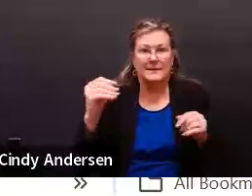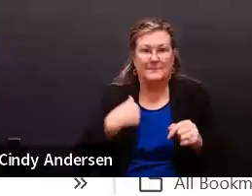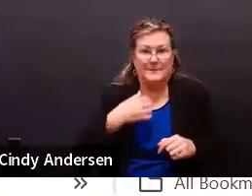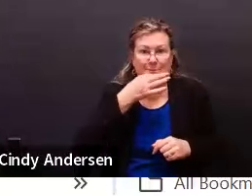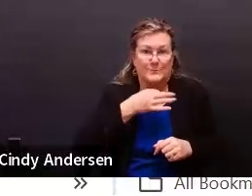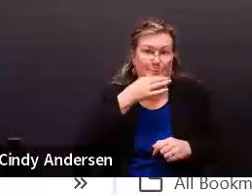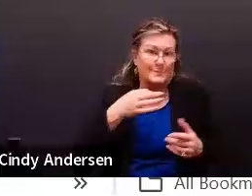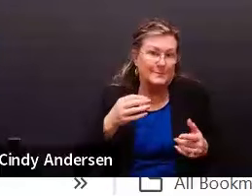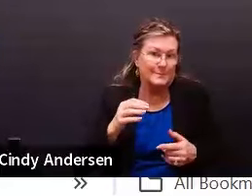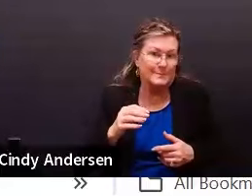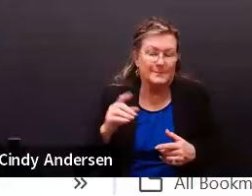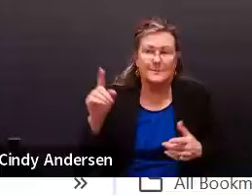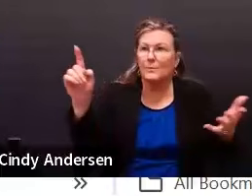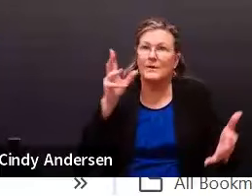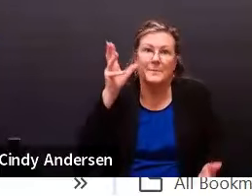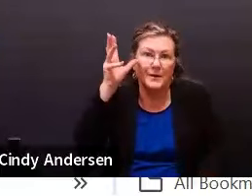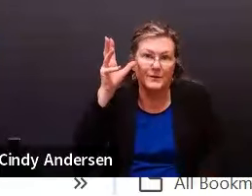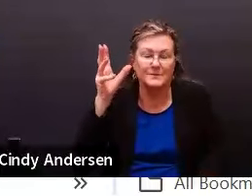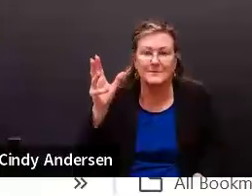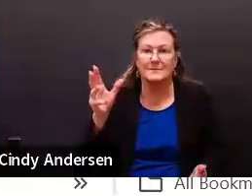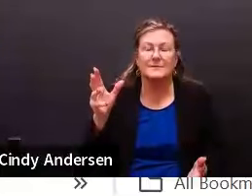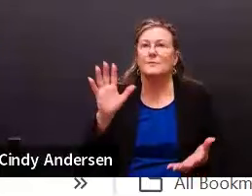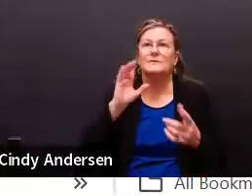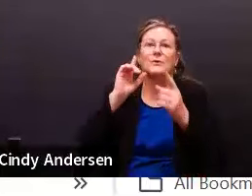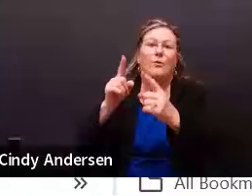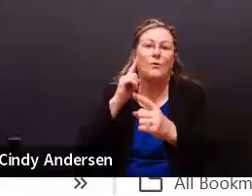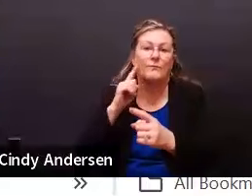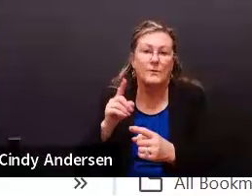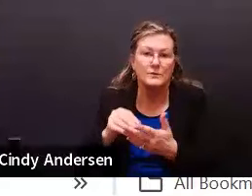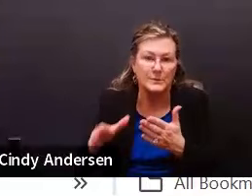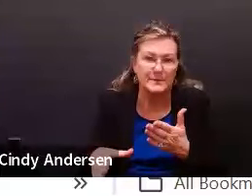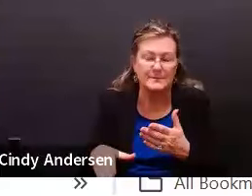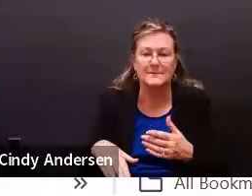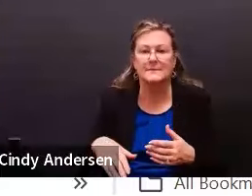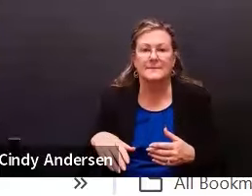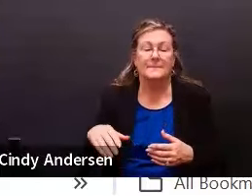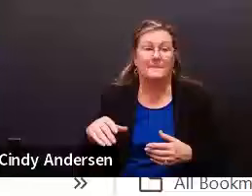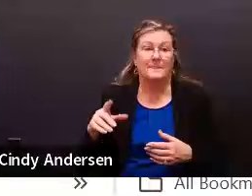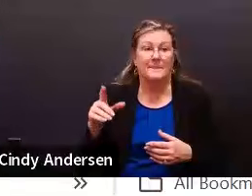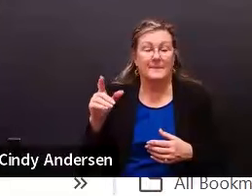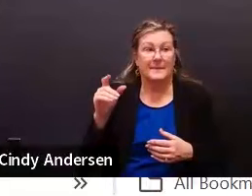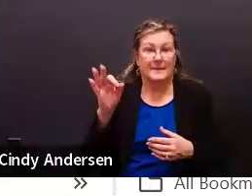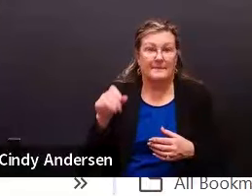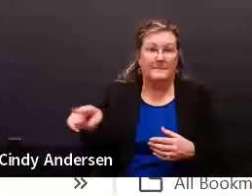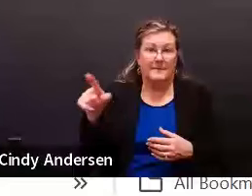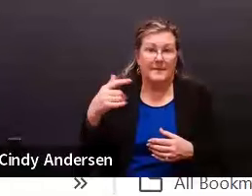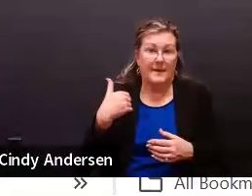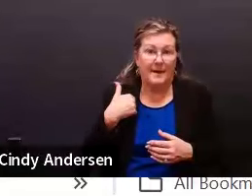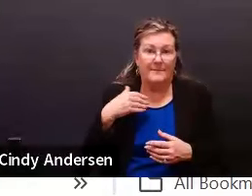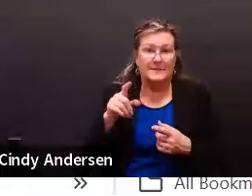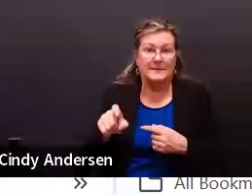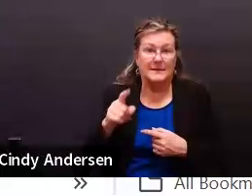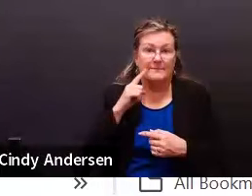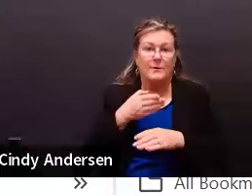Like, where are parents? Where are students? What's the end goal? And, you know, if there really is a need for